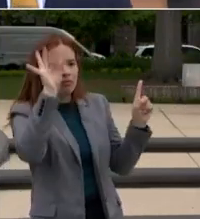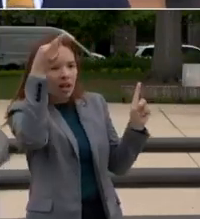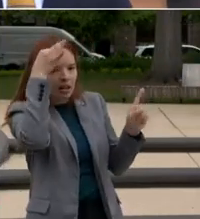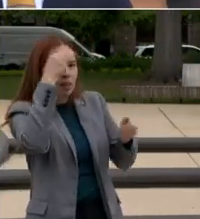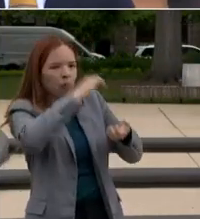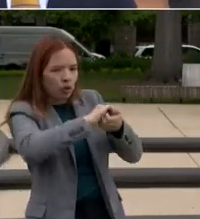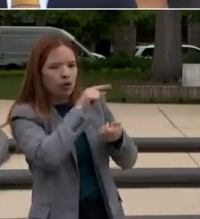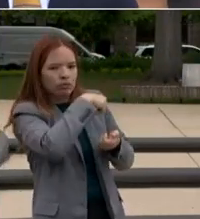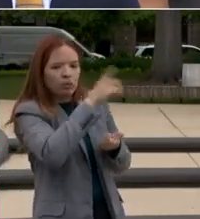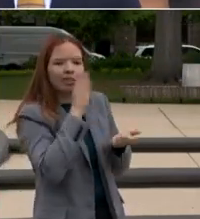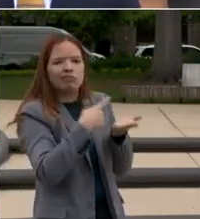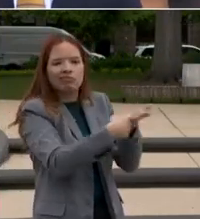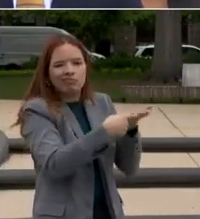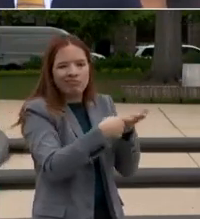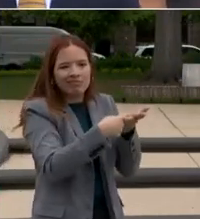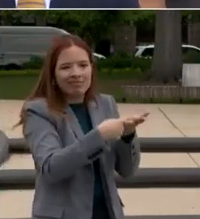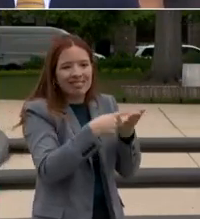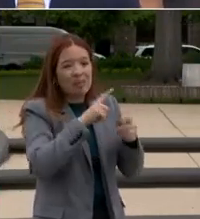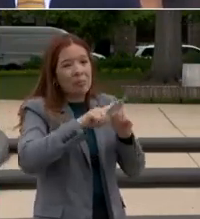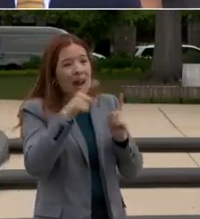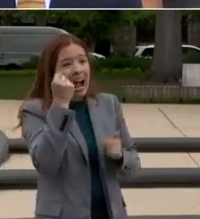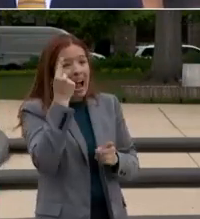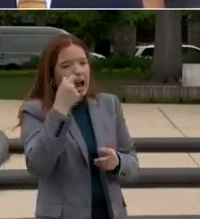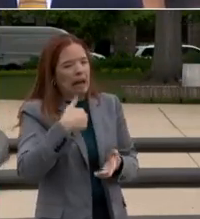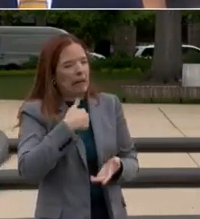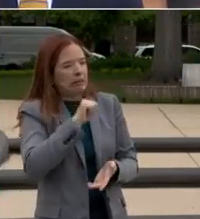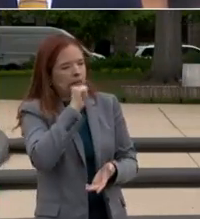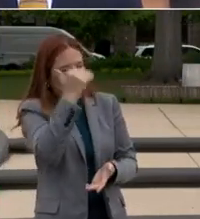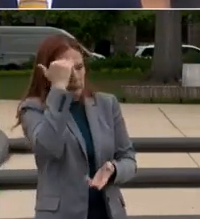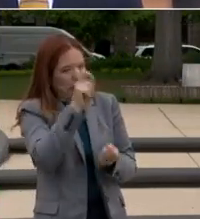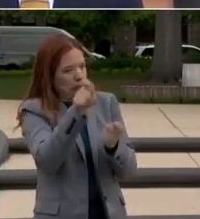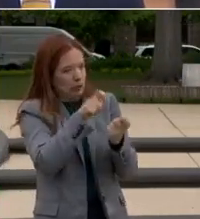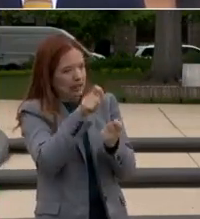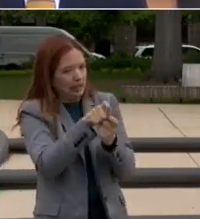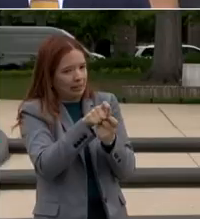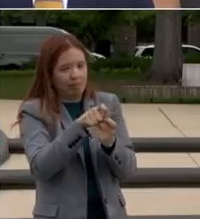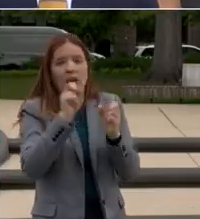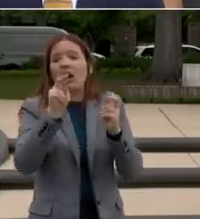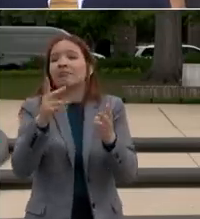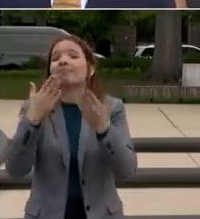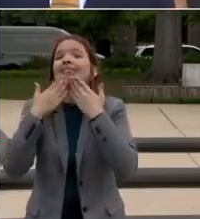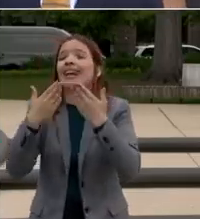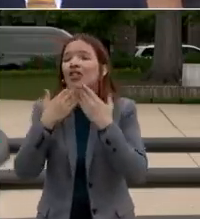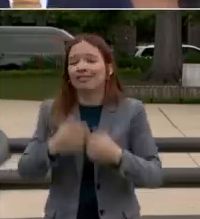But I don't know specifically about it yet. All right. Thank you, everybody.